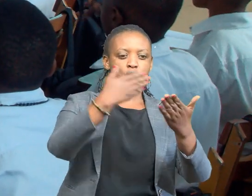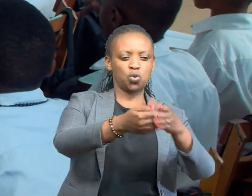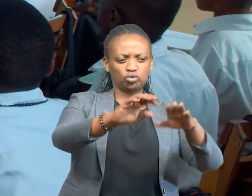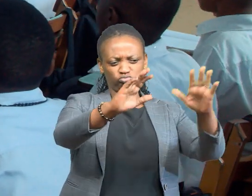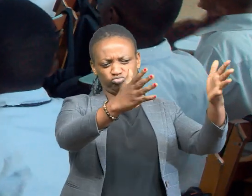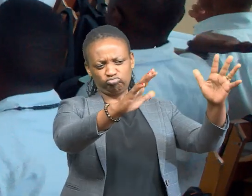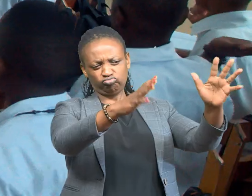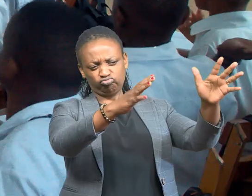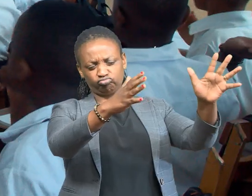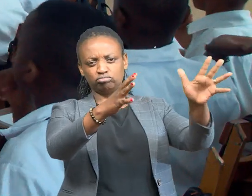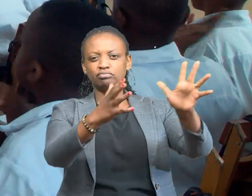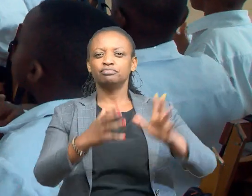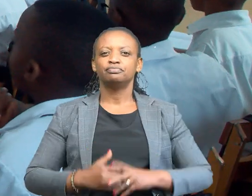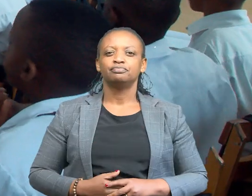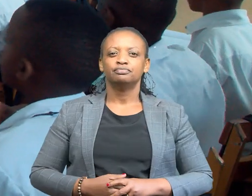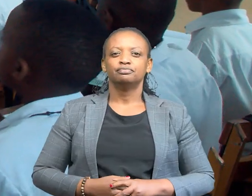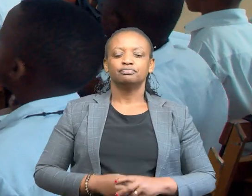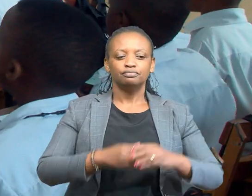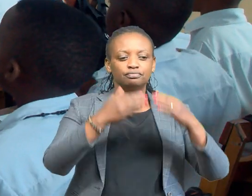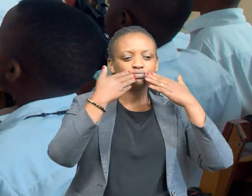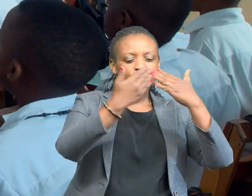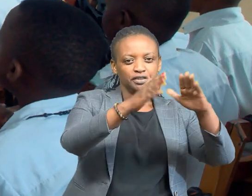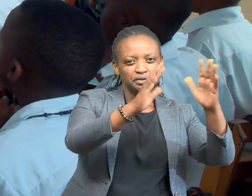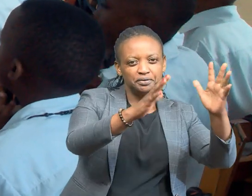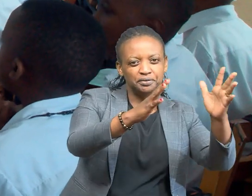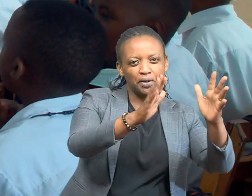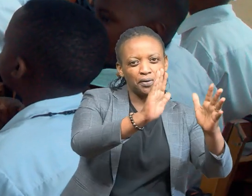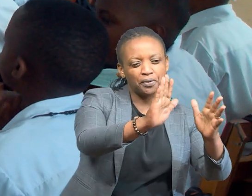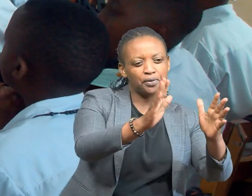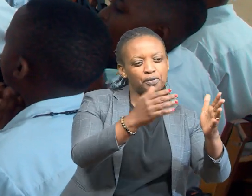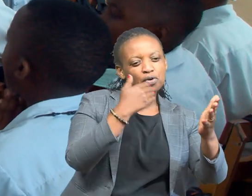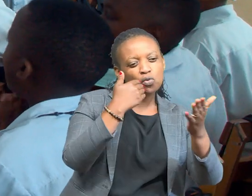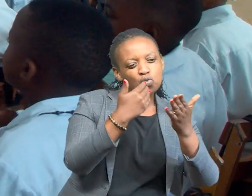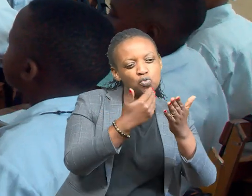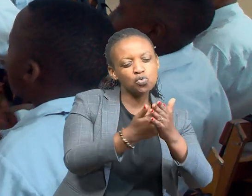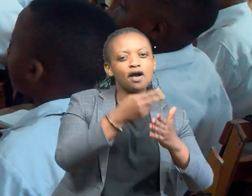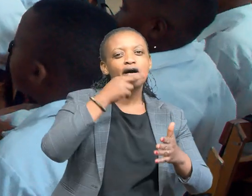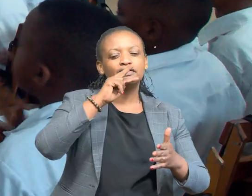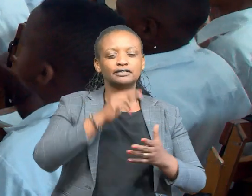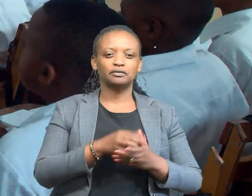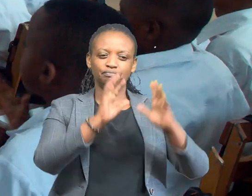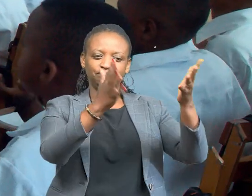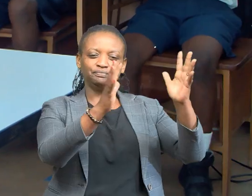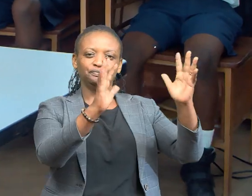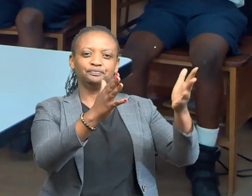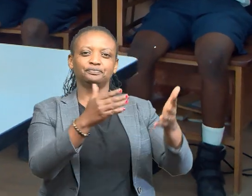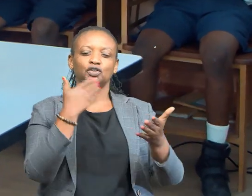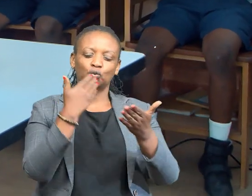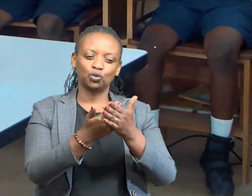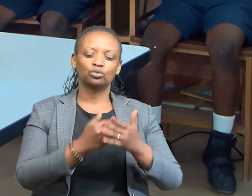we clap for Atamba? Thank you for your colorful answer. That's